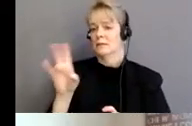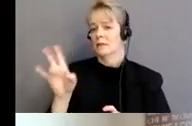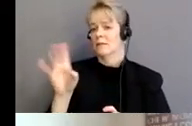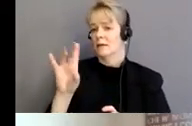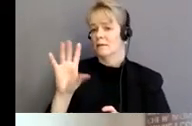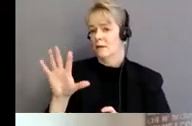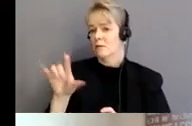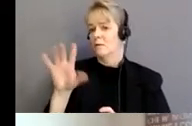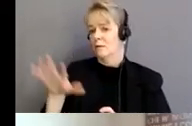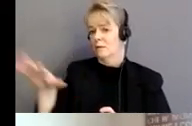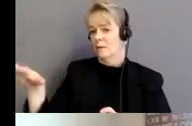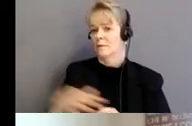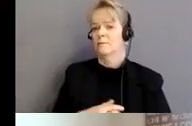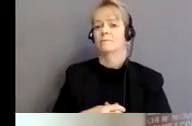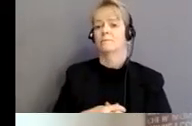1-877-785-1555.